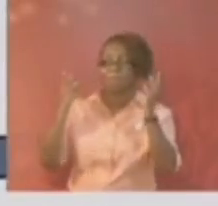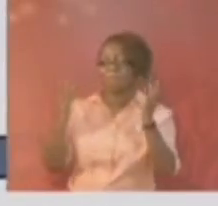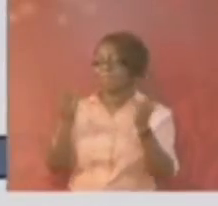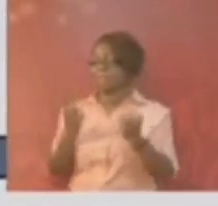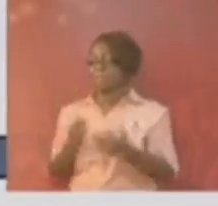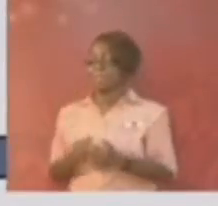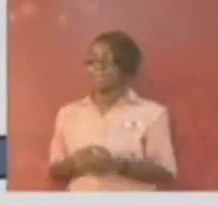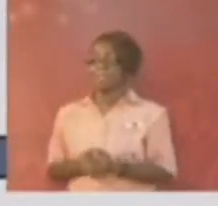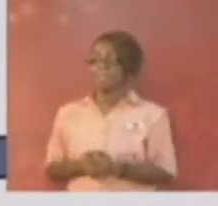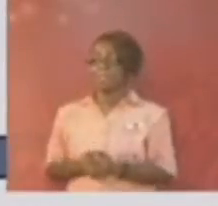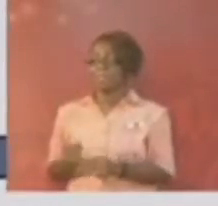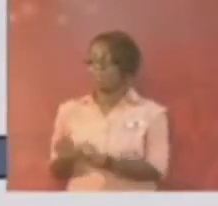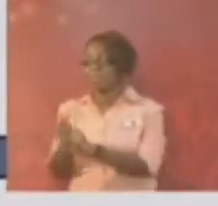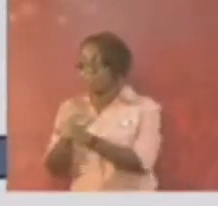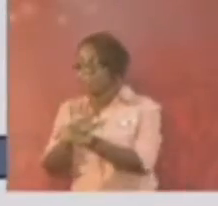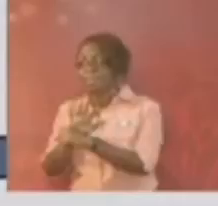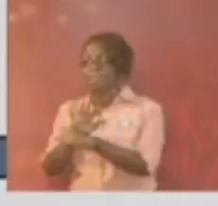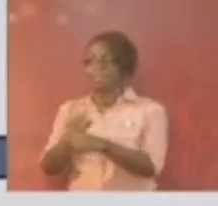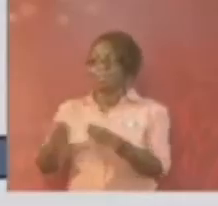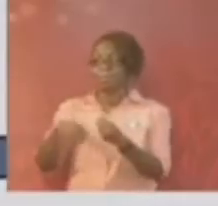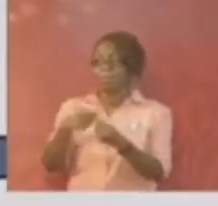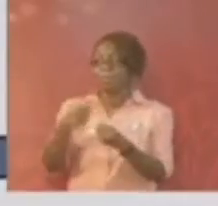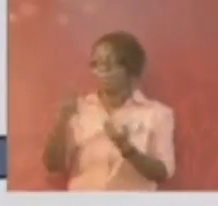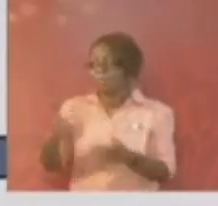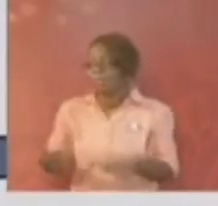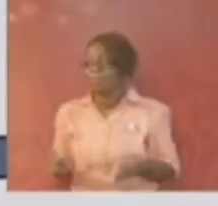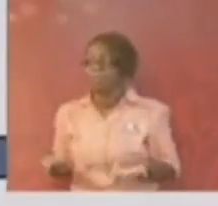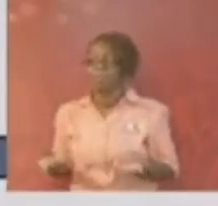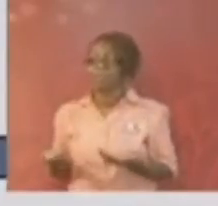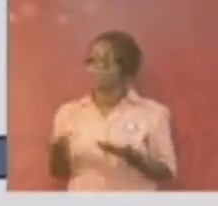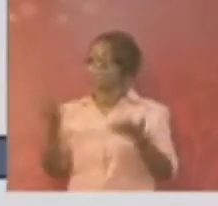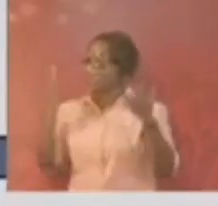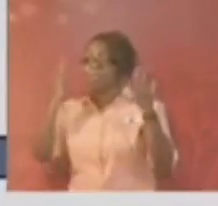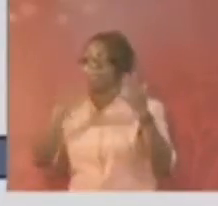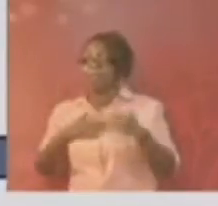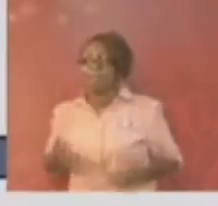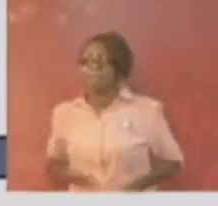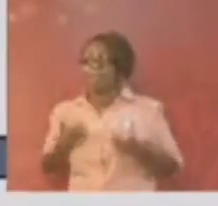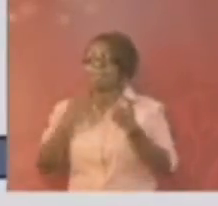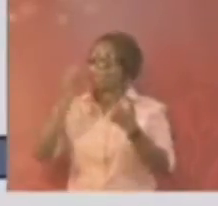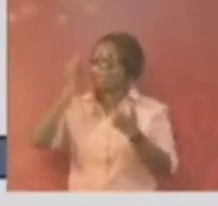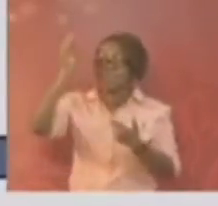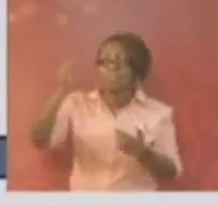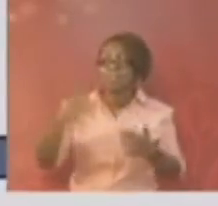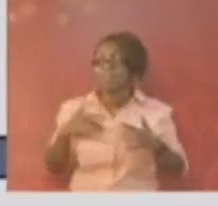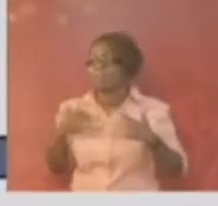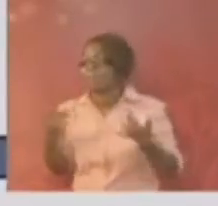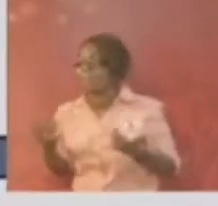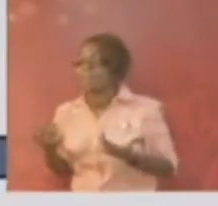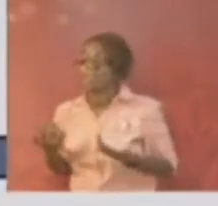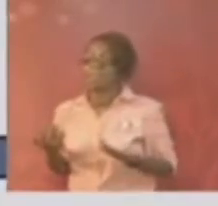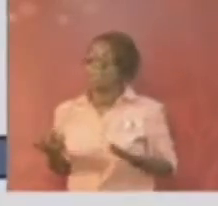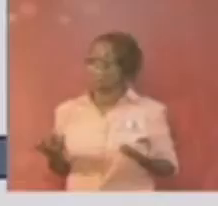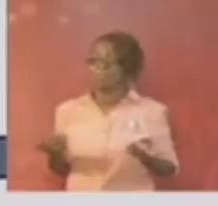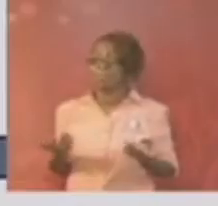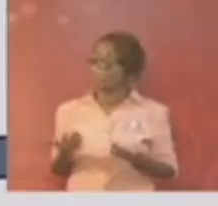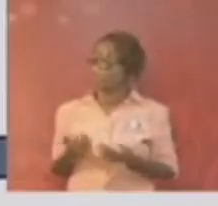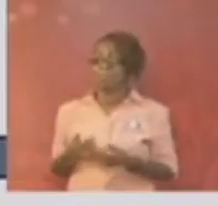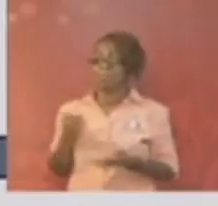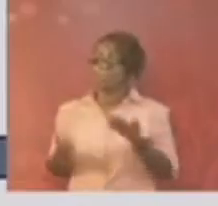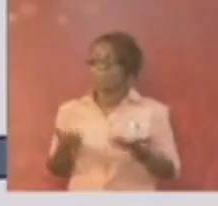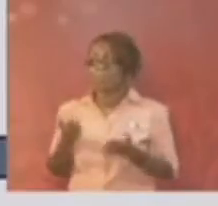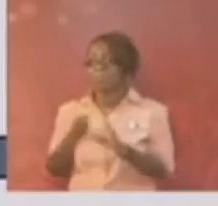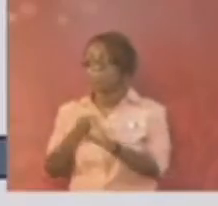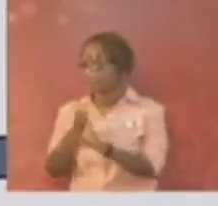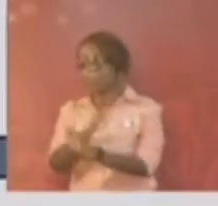to the pandemic, I think, have released some individual and social fault lines that may have existed prior to